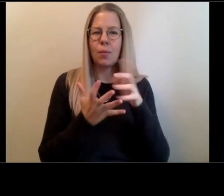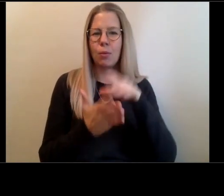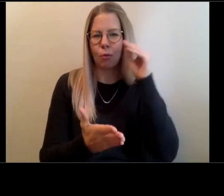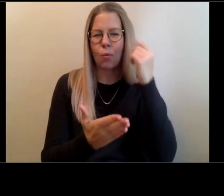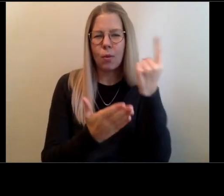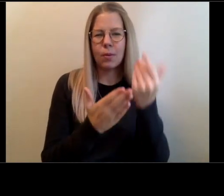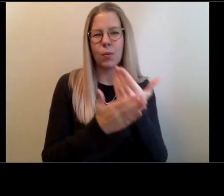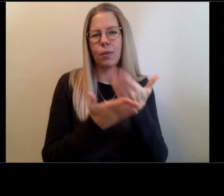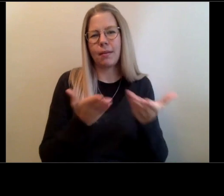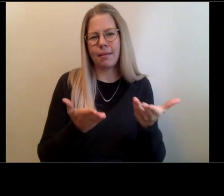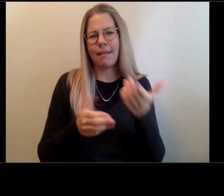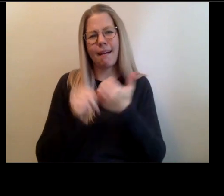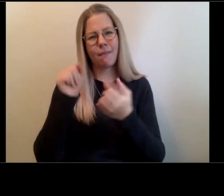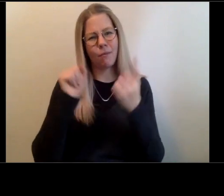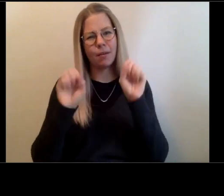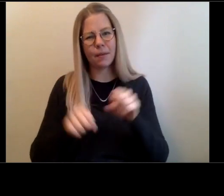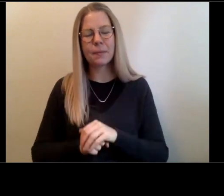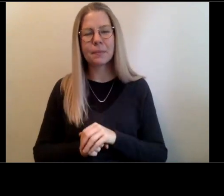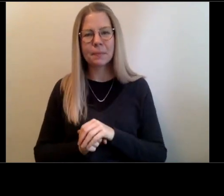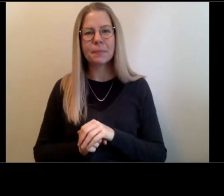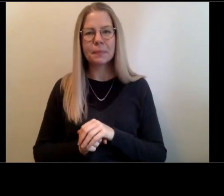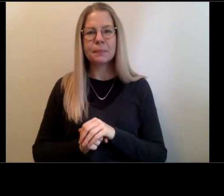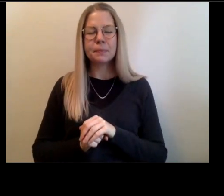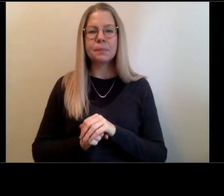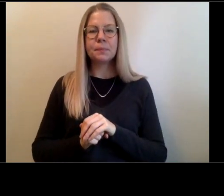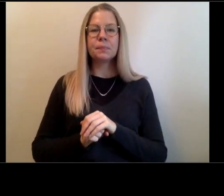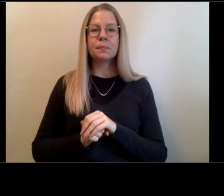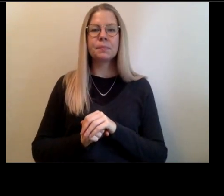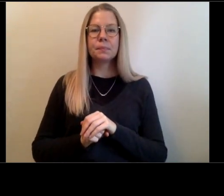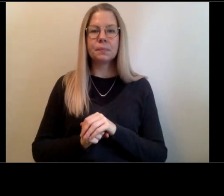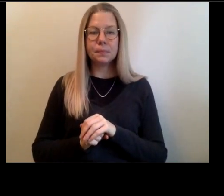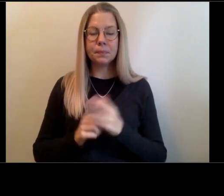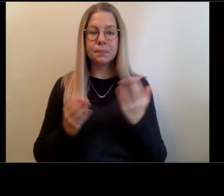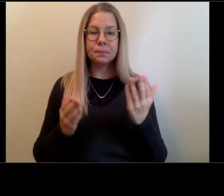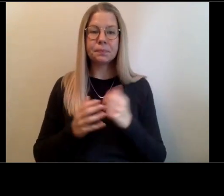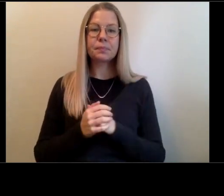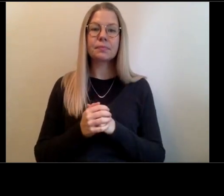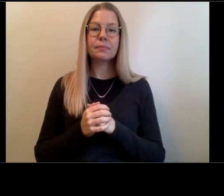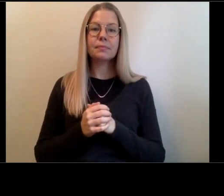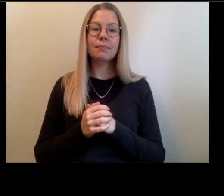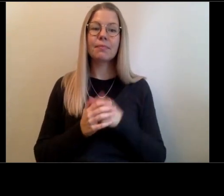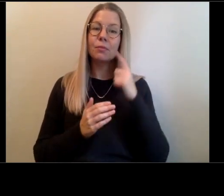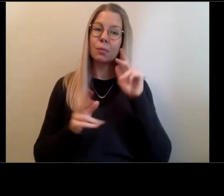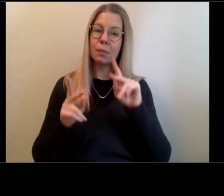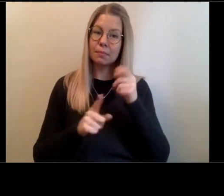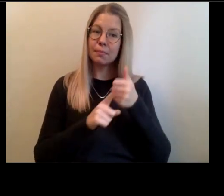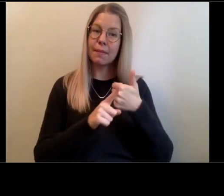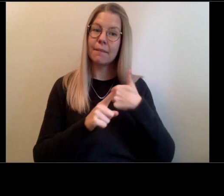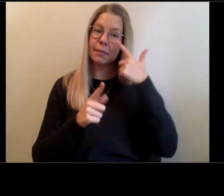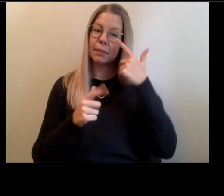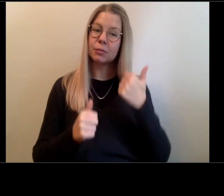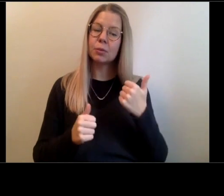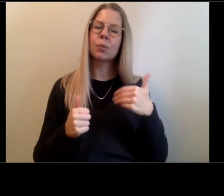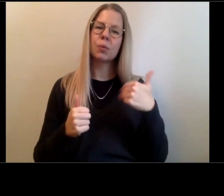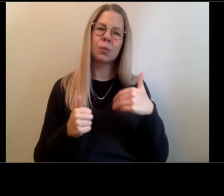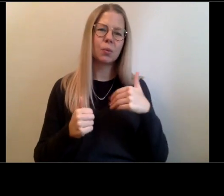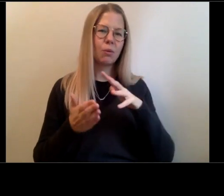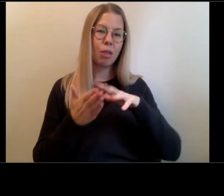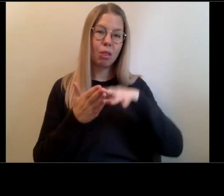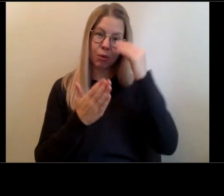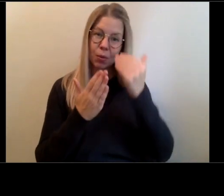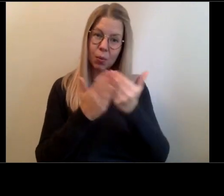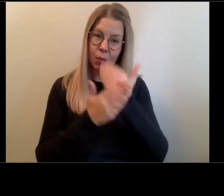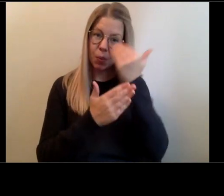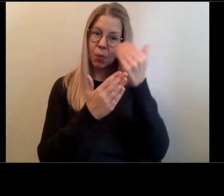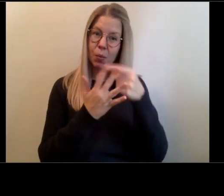about aging with dementia, learning new things is hard. And in fact,